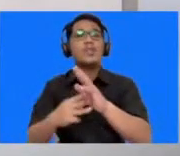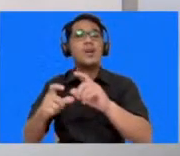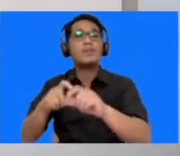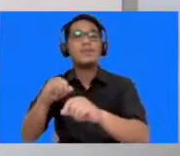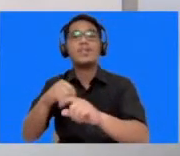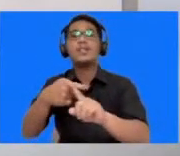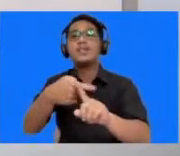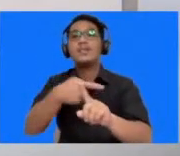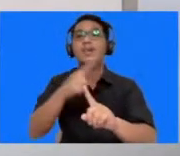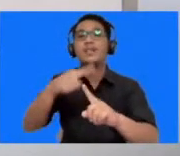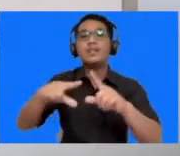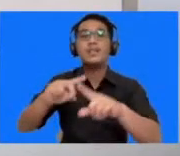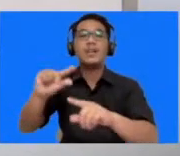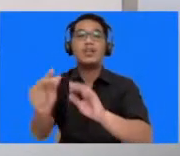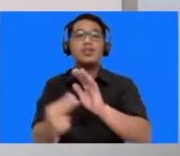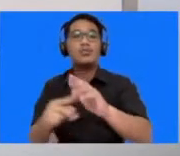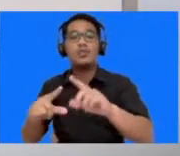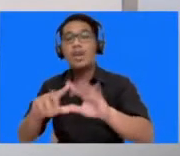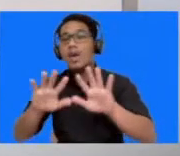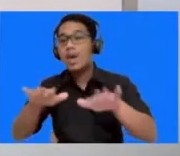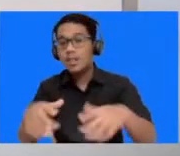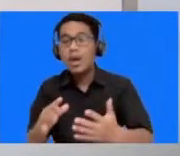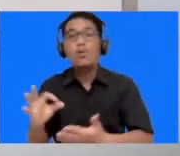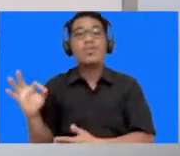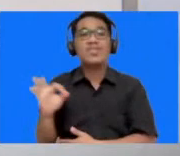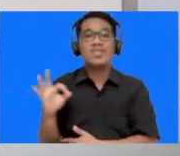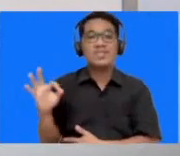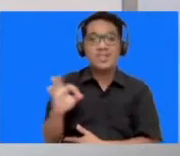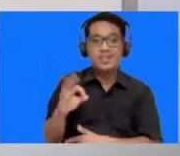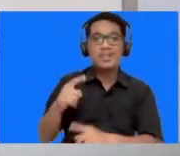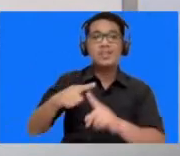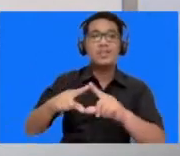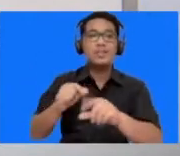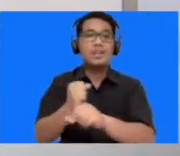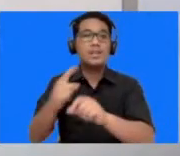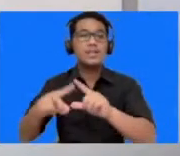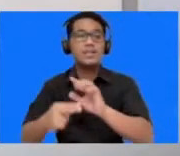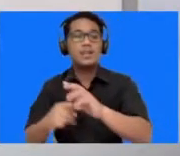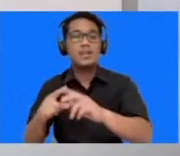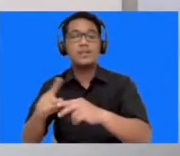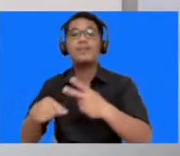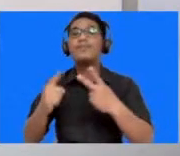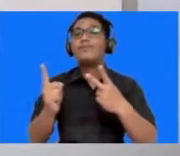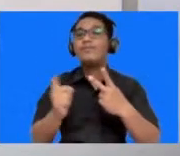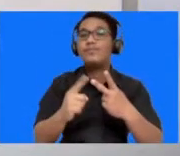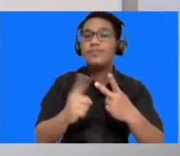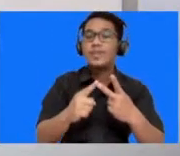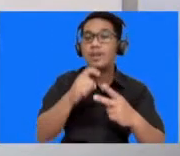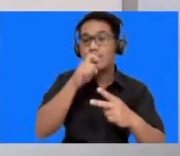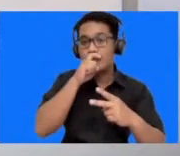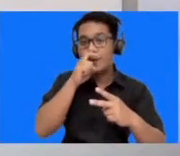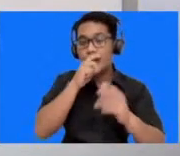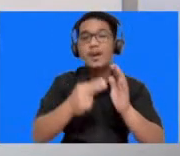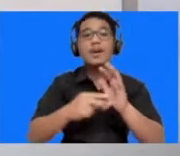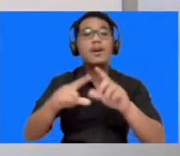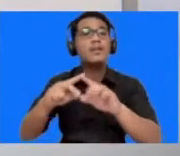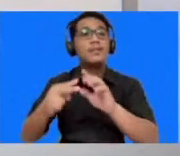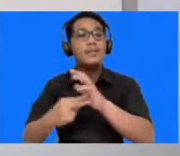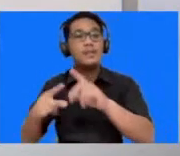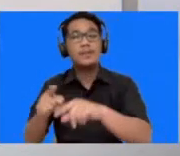Tagana representative. The second one is Mr. Nana Suryana, also from Taruna Siaga Bencana or